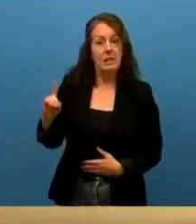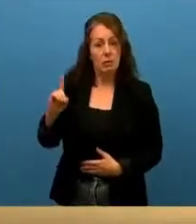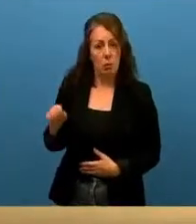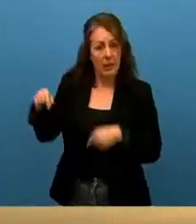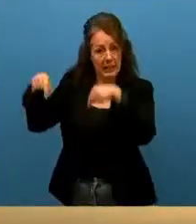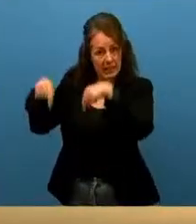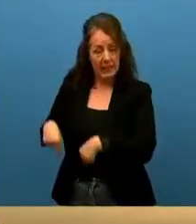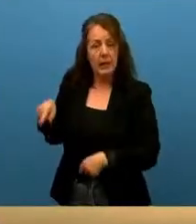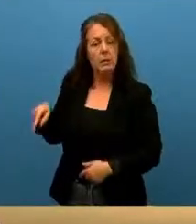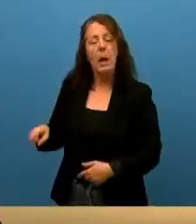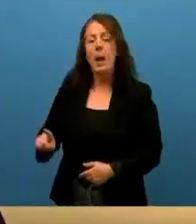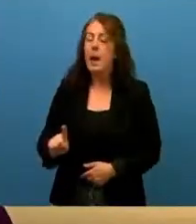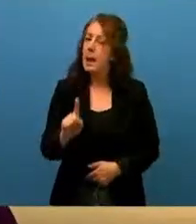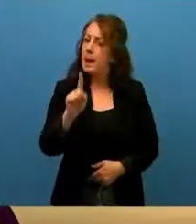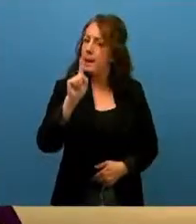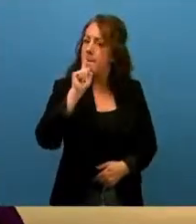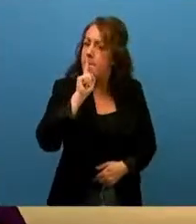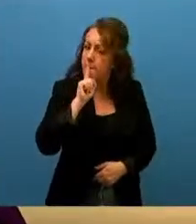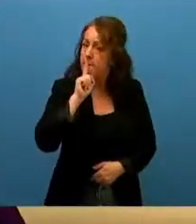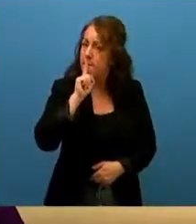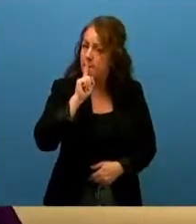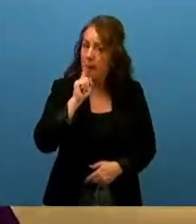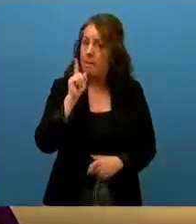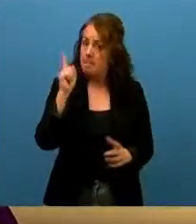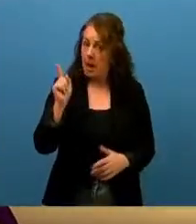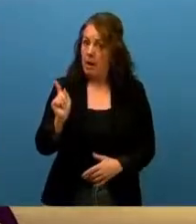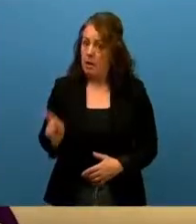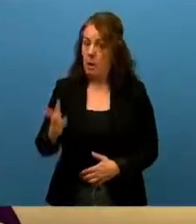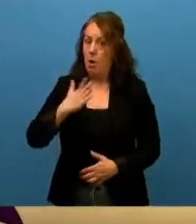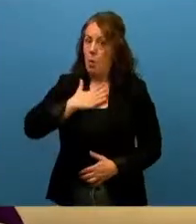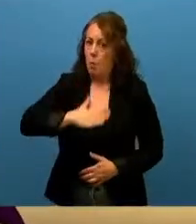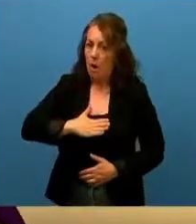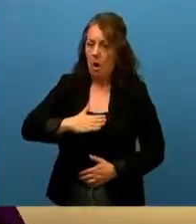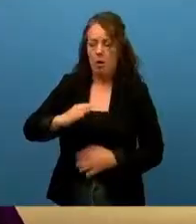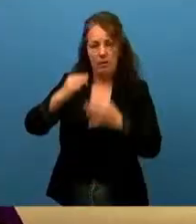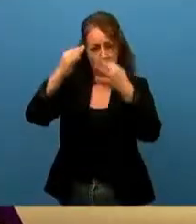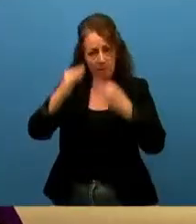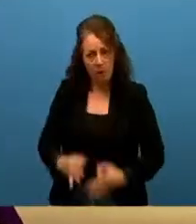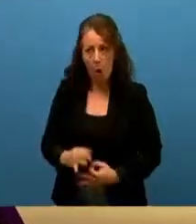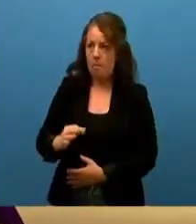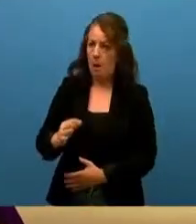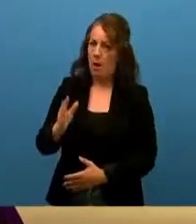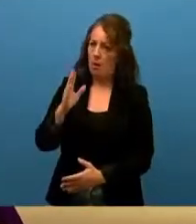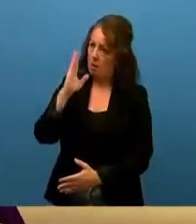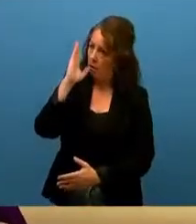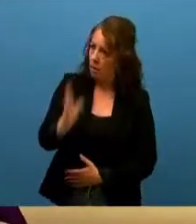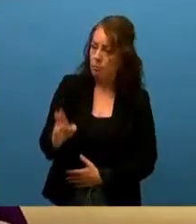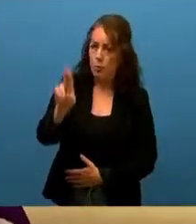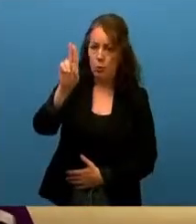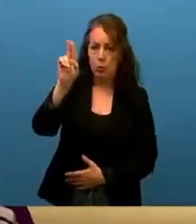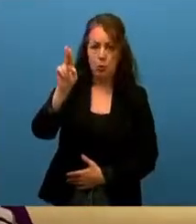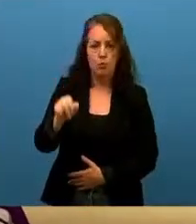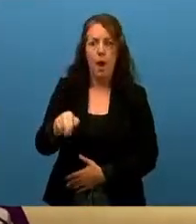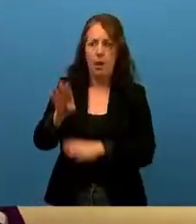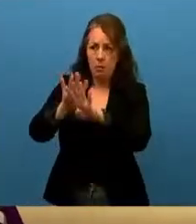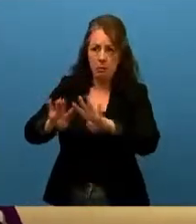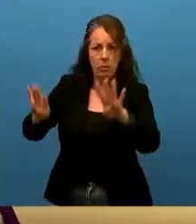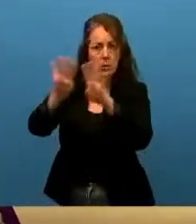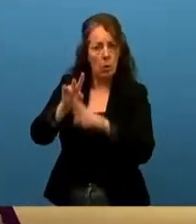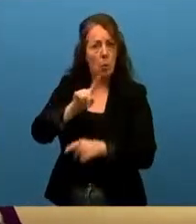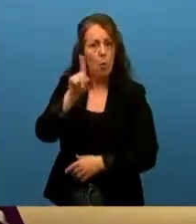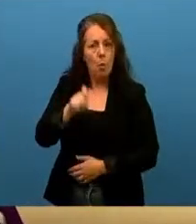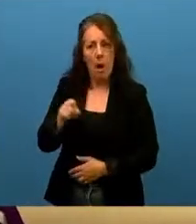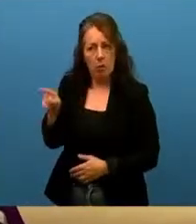address the UN at a level appropriate to the stature as a representative of his people.